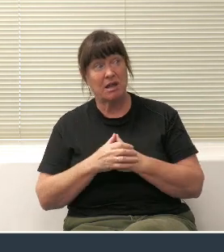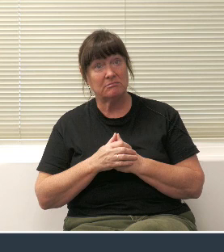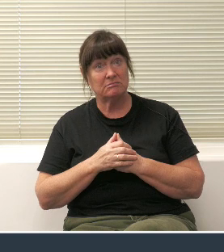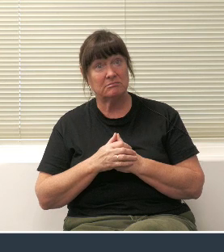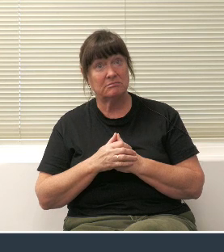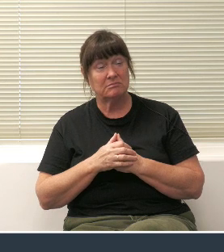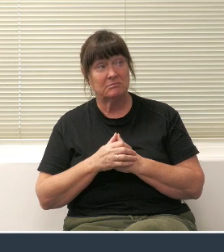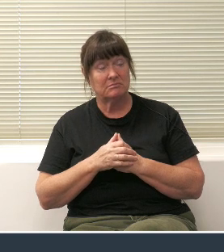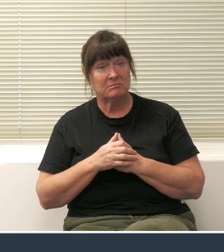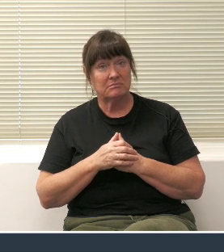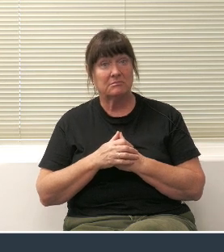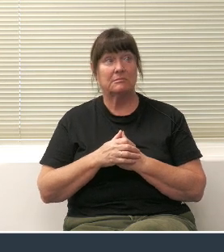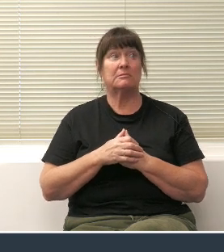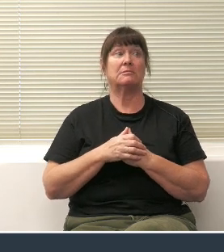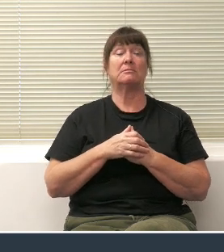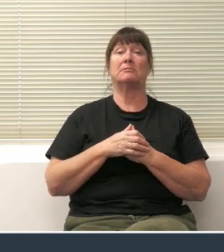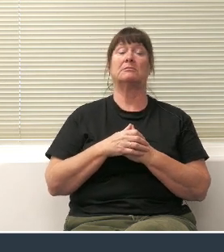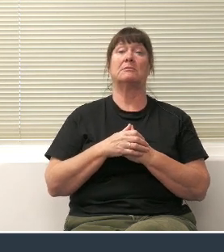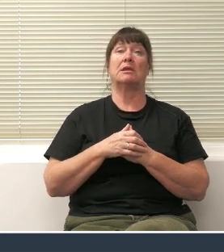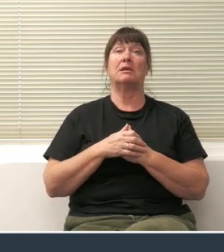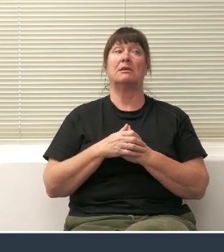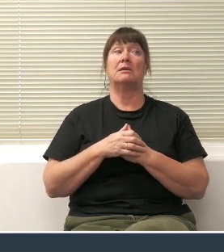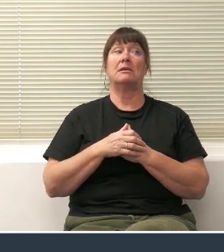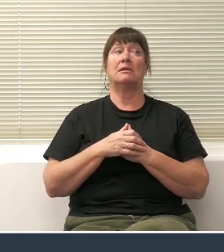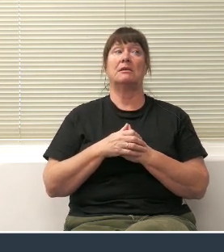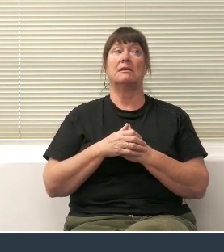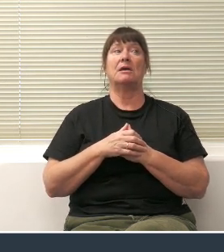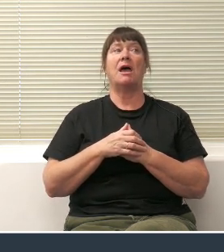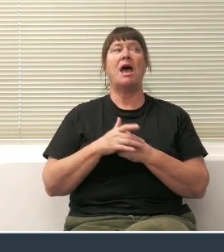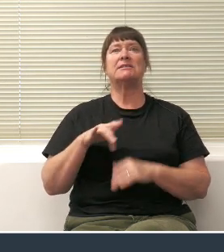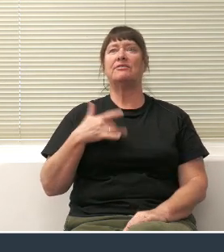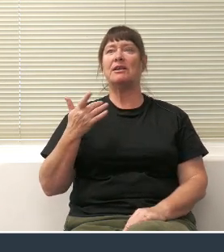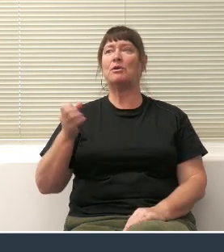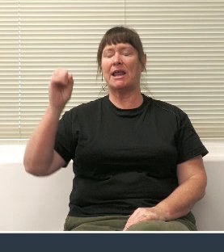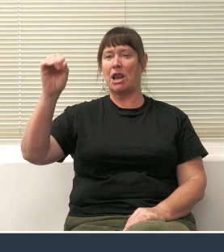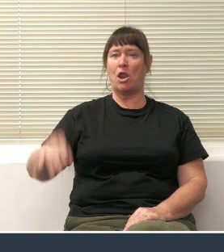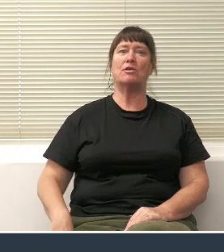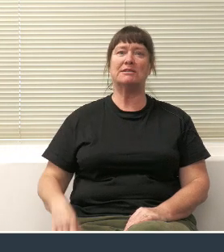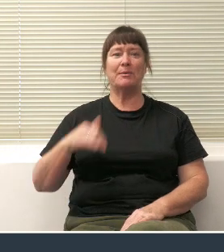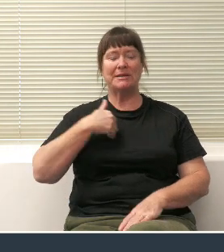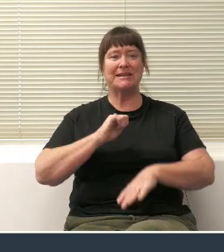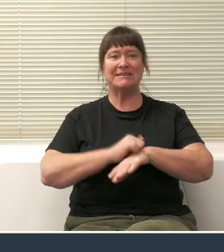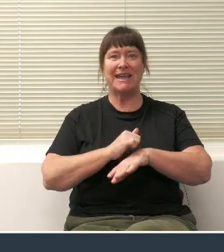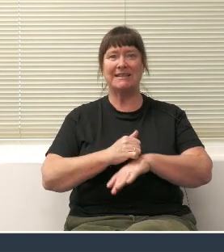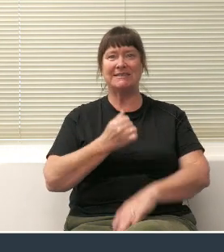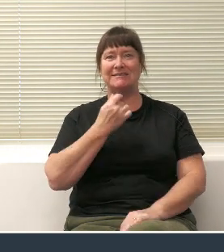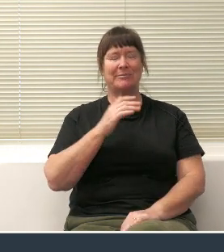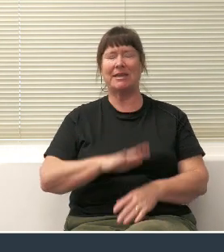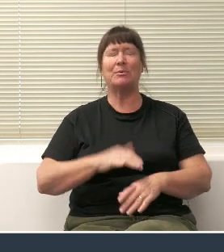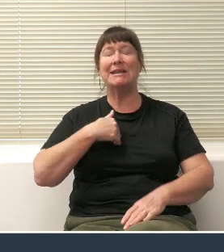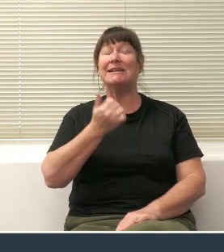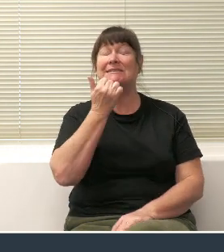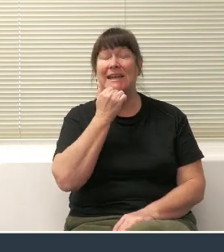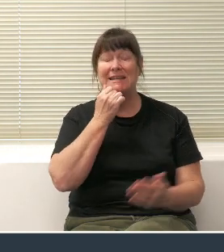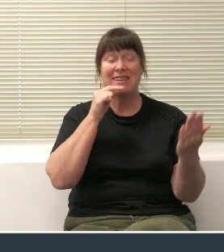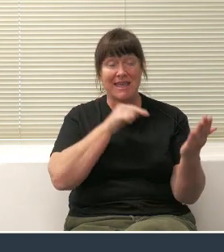the reassurance that you're seeking from officers? Yeah, I just don't want it to get lost, and if it doesn't have a drop dead date, it could just. I